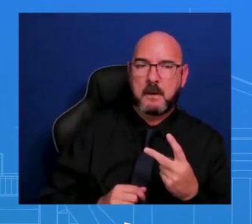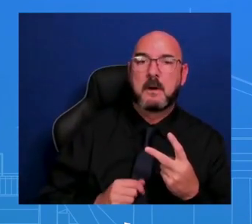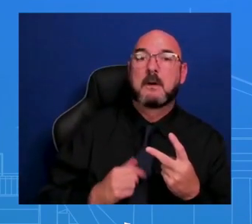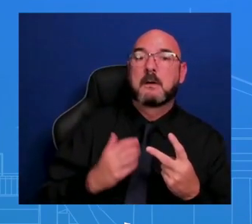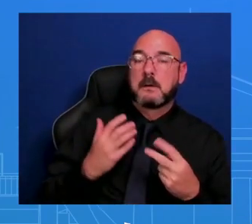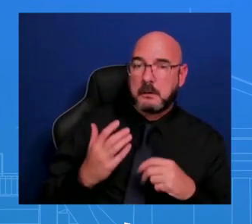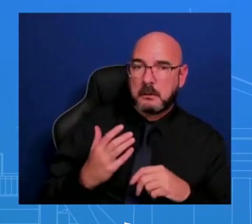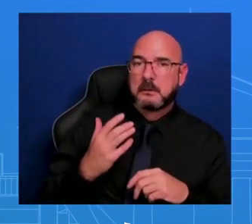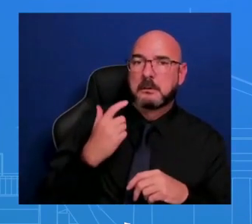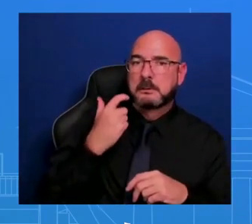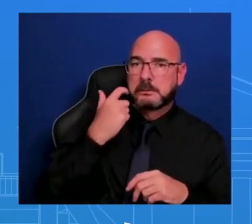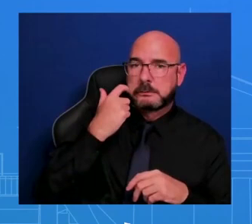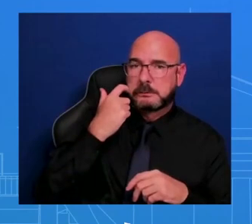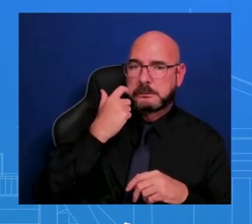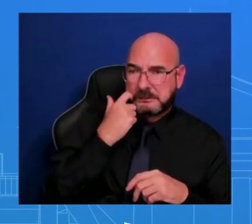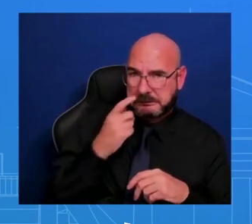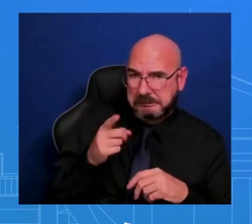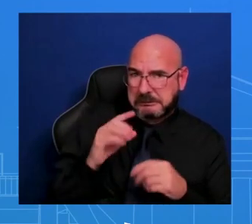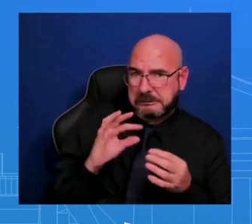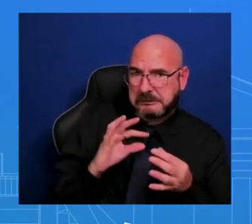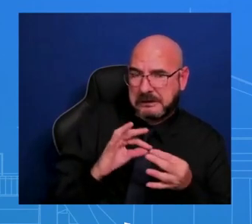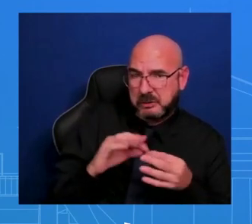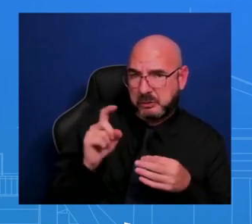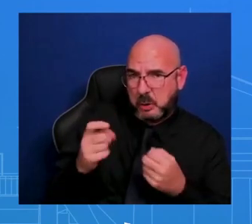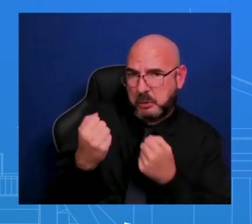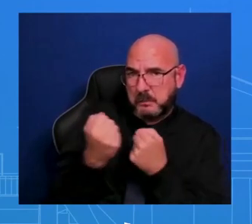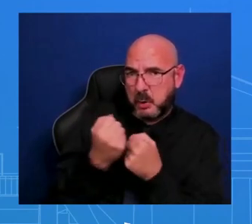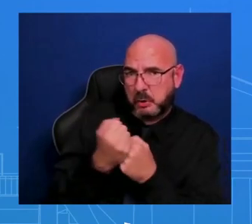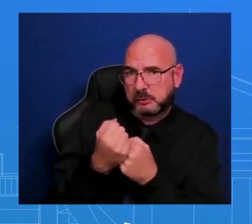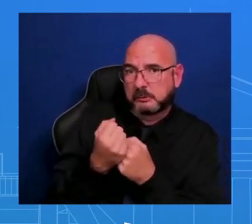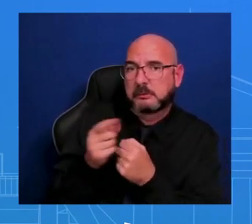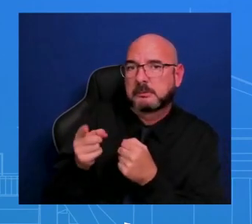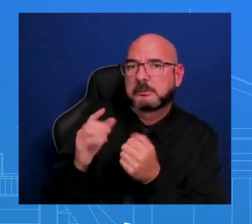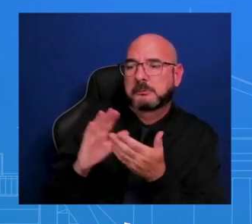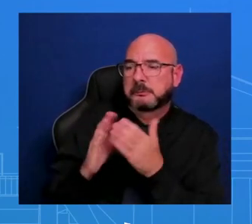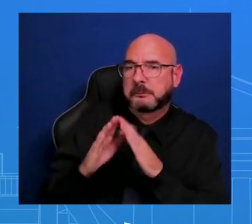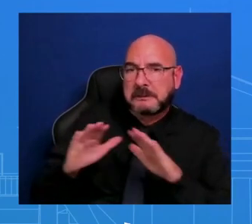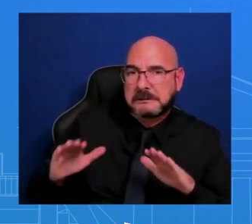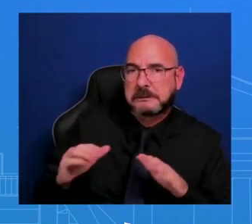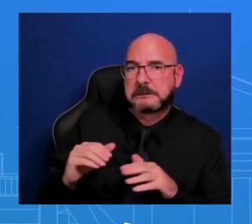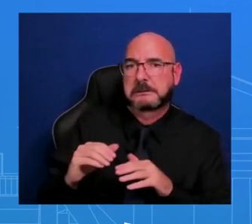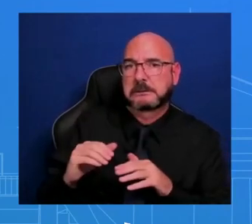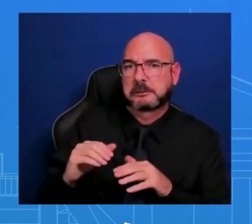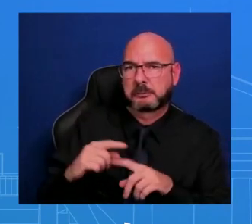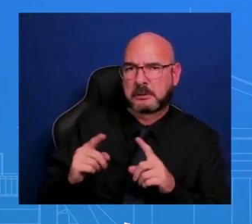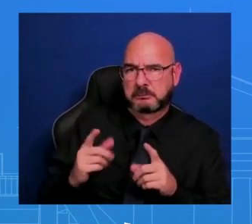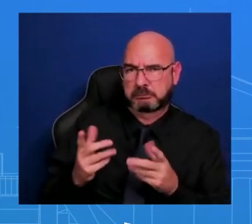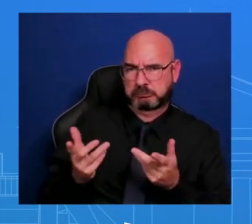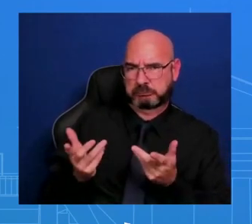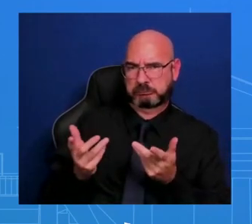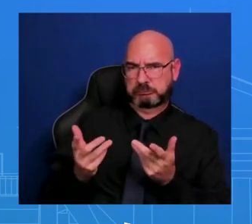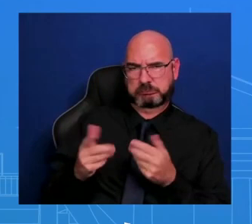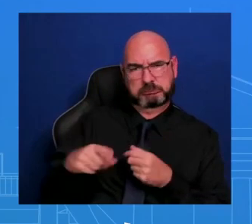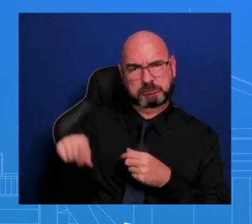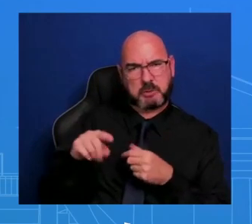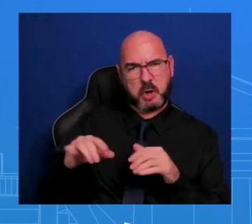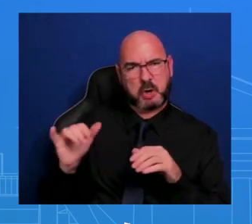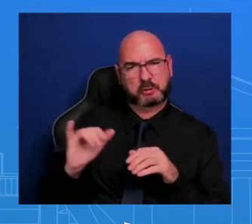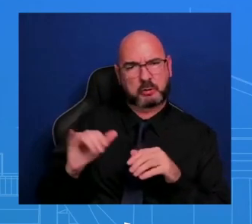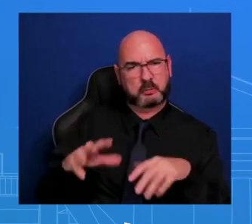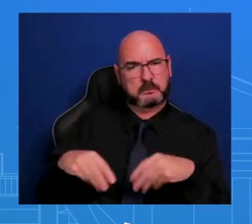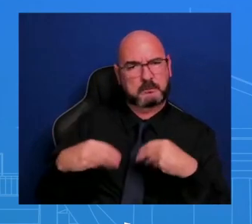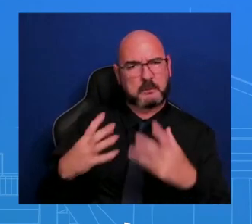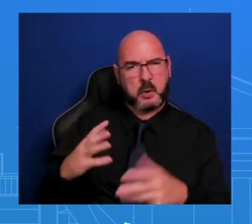process instead of sending weapons to Israel if we want to support Israel. Do you envisage a scenario